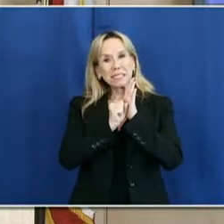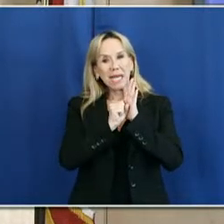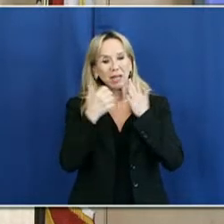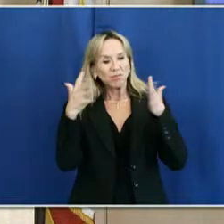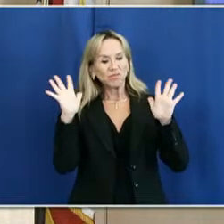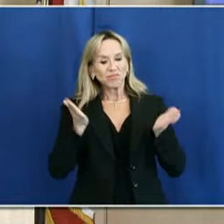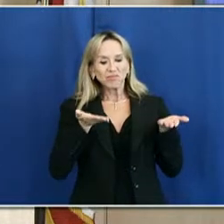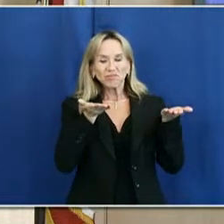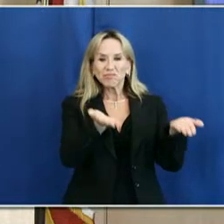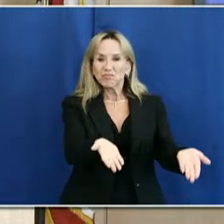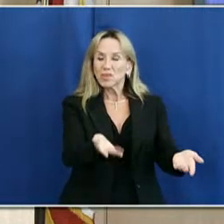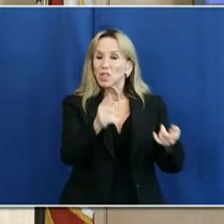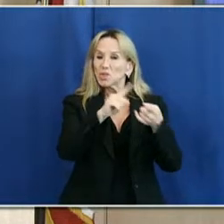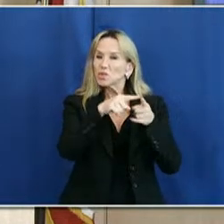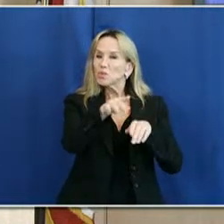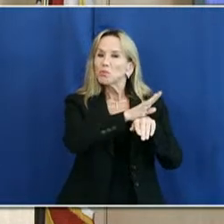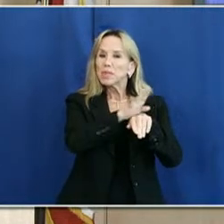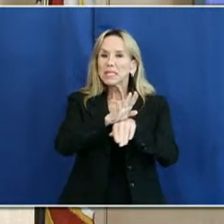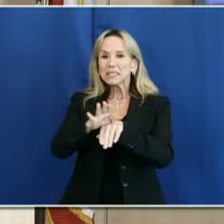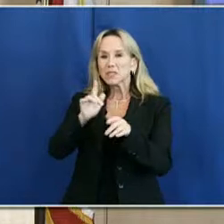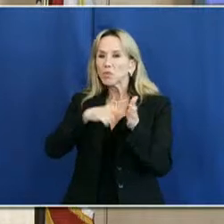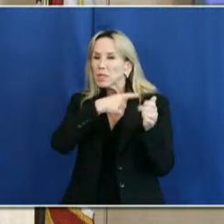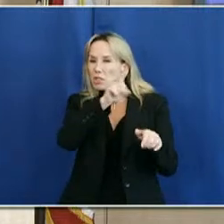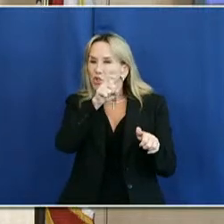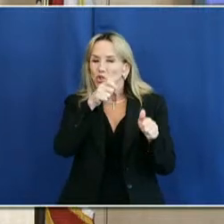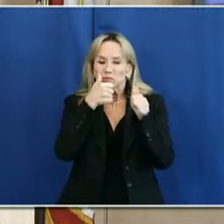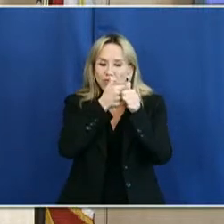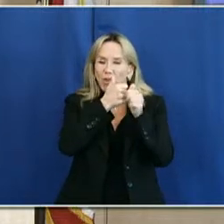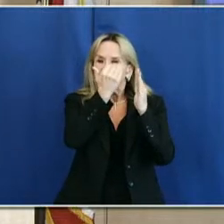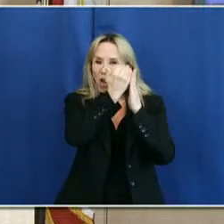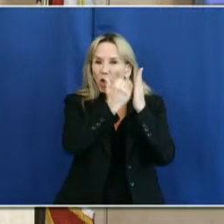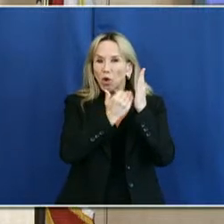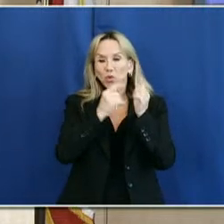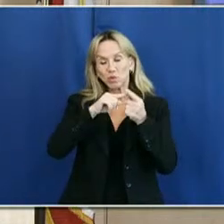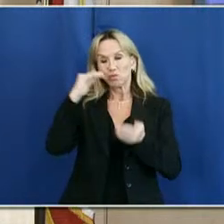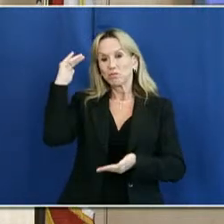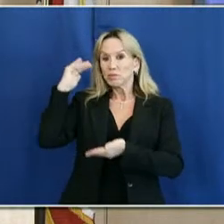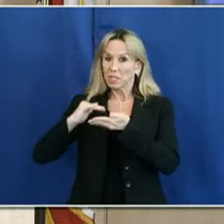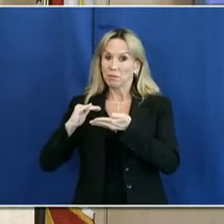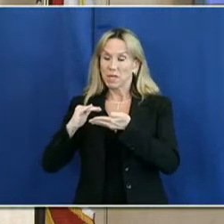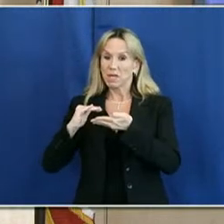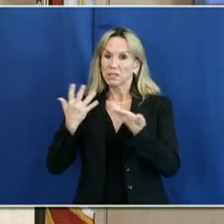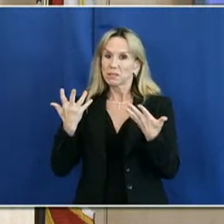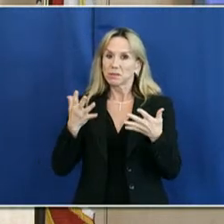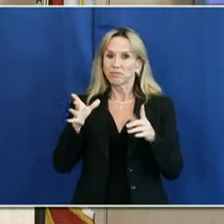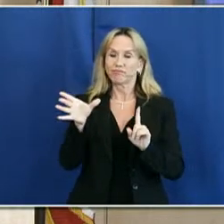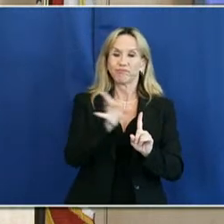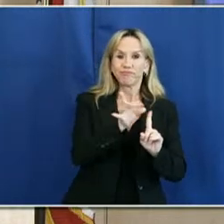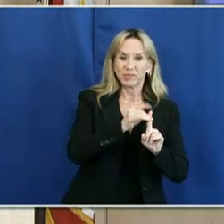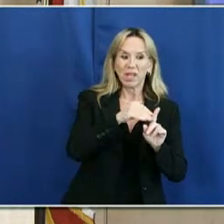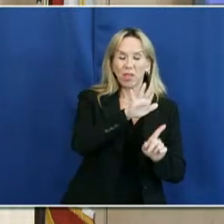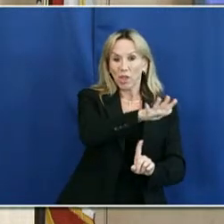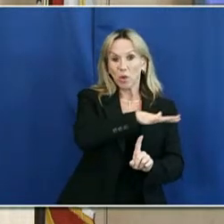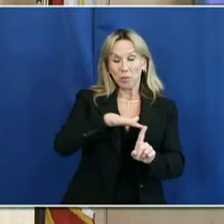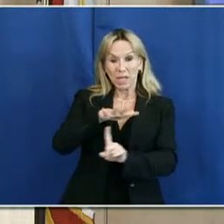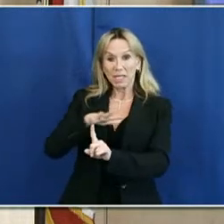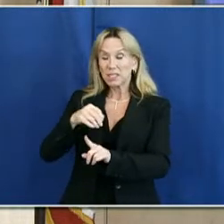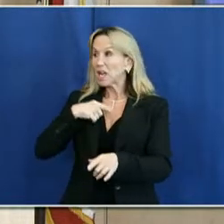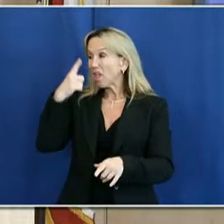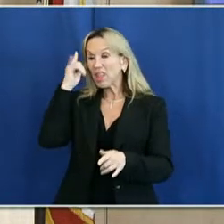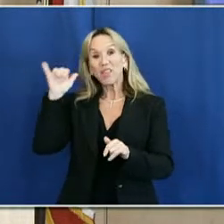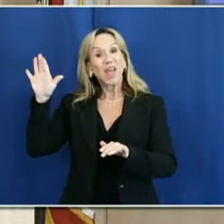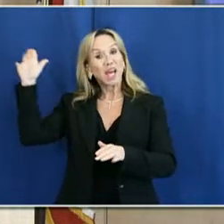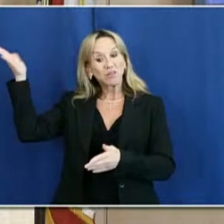businesses on the appropriate plans to follow to minimize the risks of COVID in their environments are